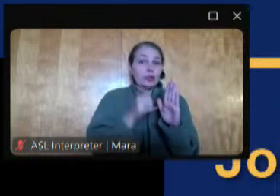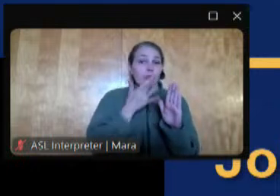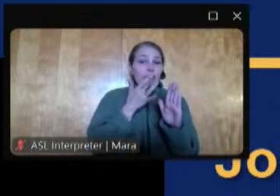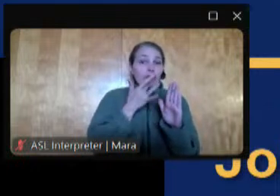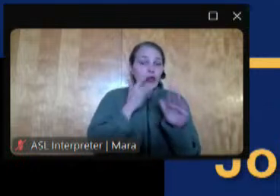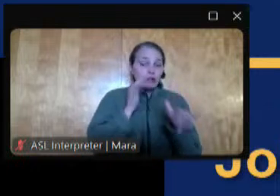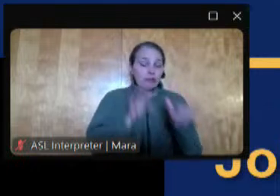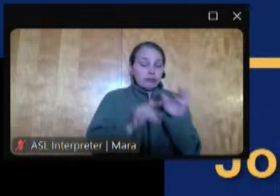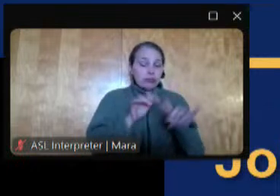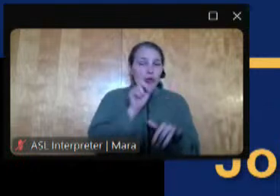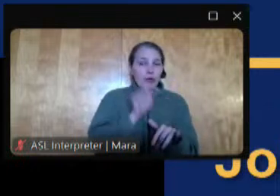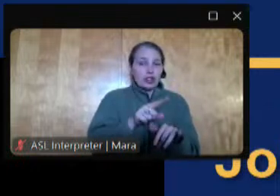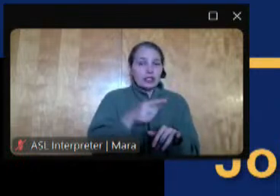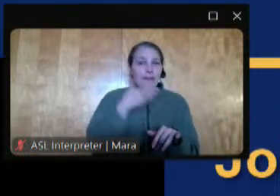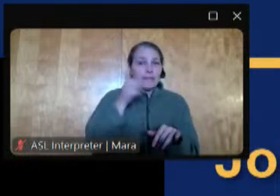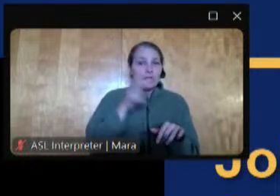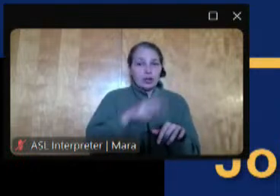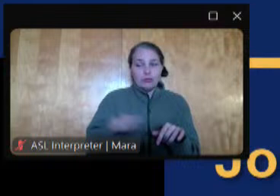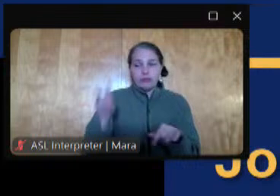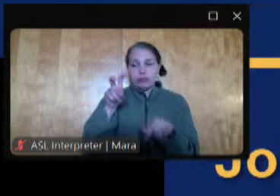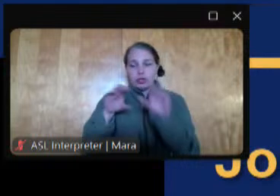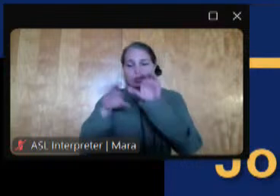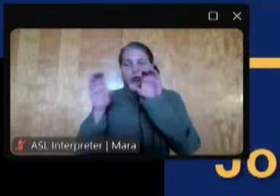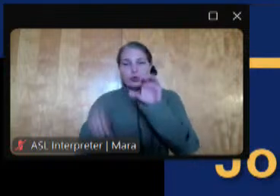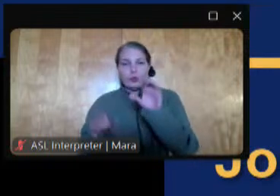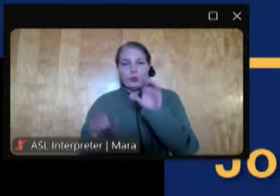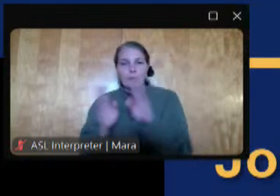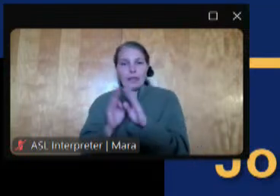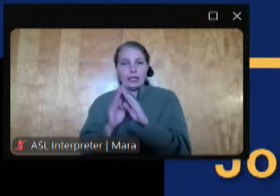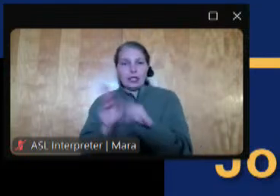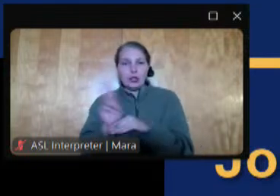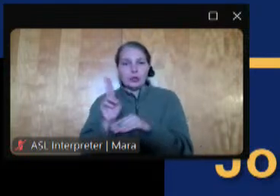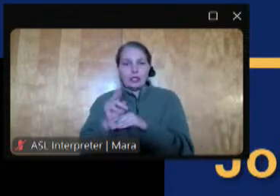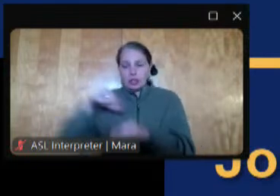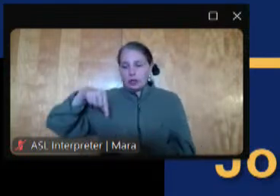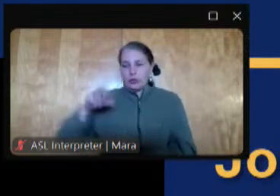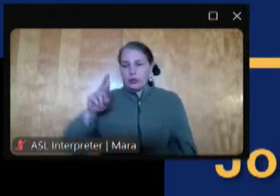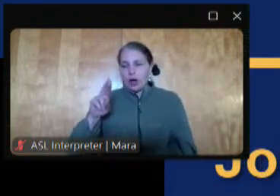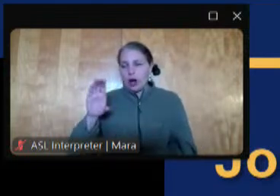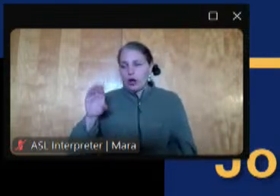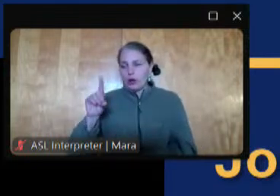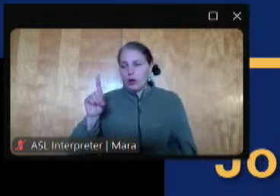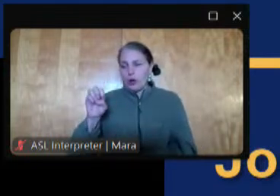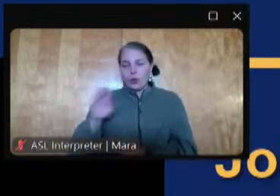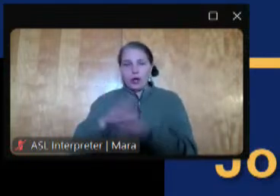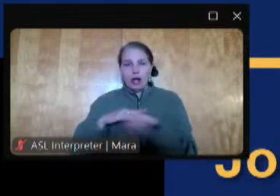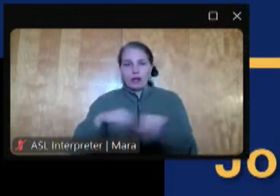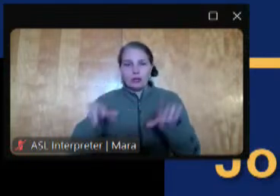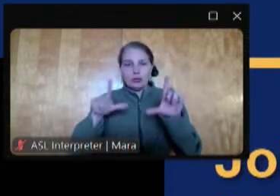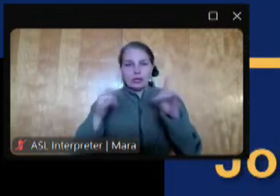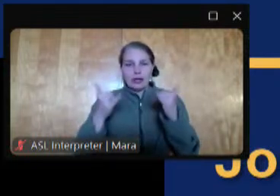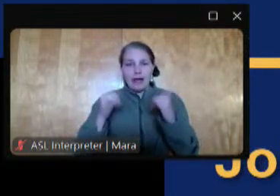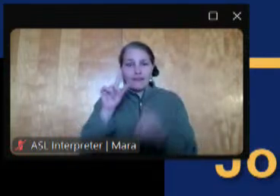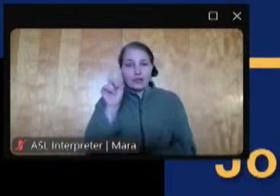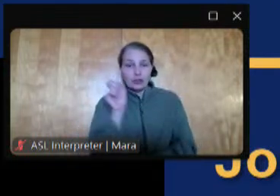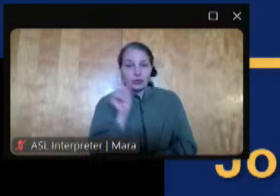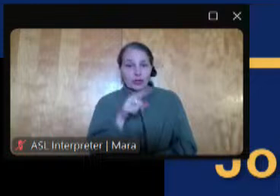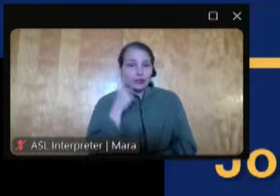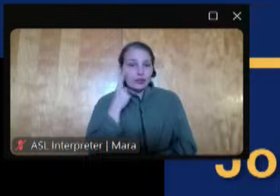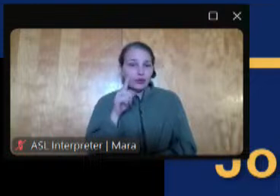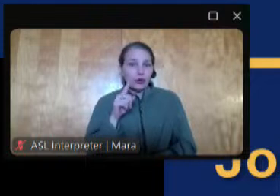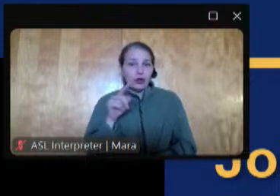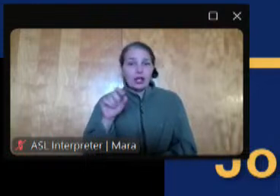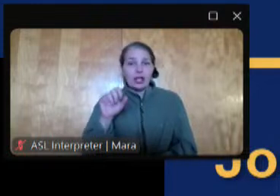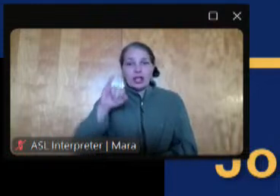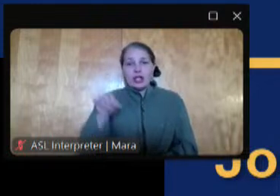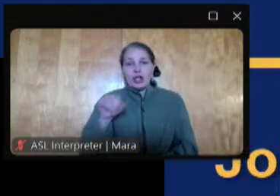the Zoom meeting using the QR code that's on your screen now. And our first question is for Jennifer Torres with